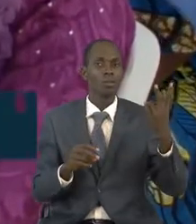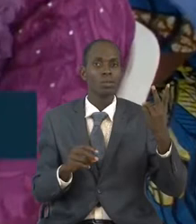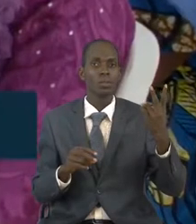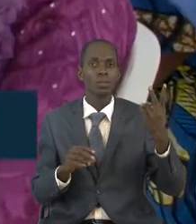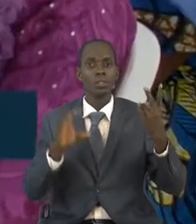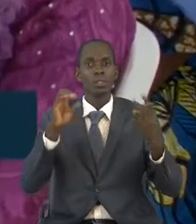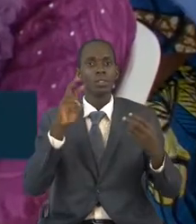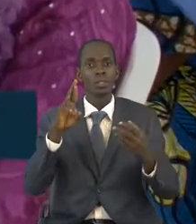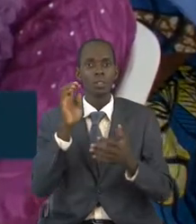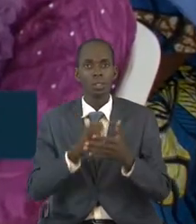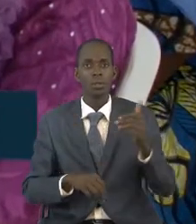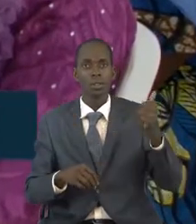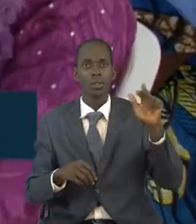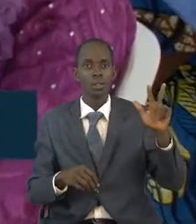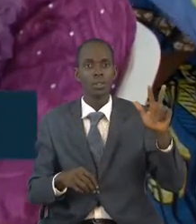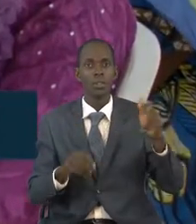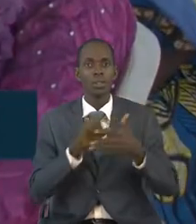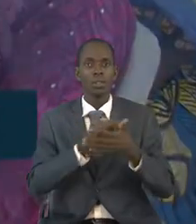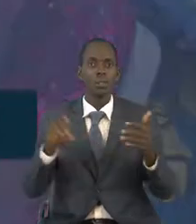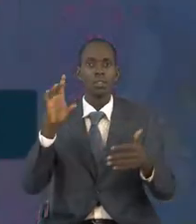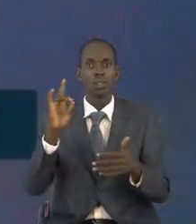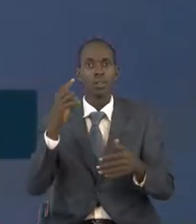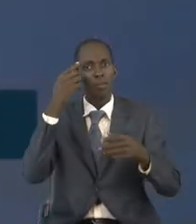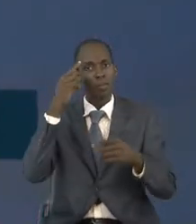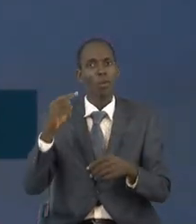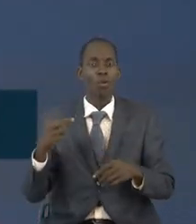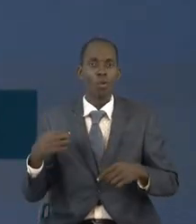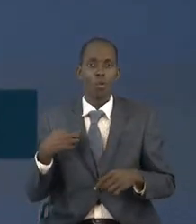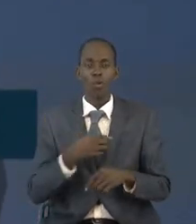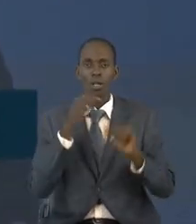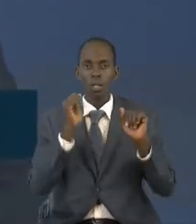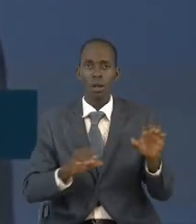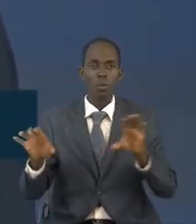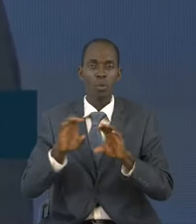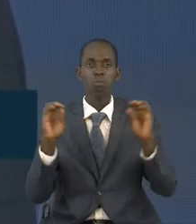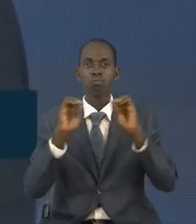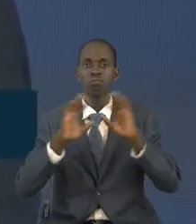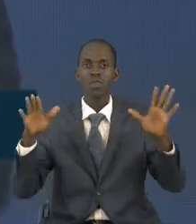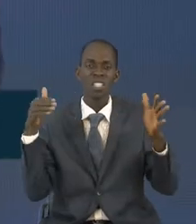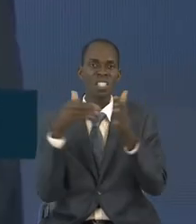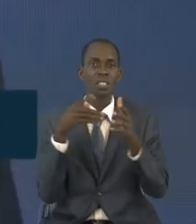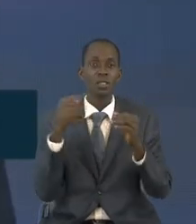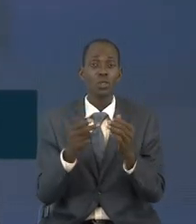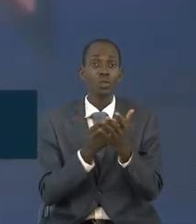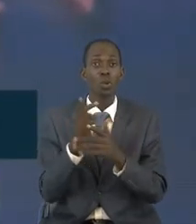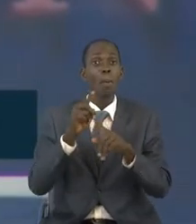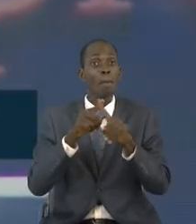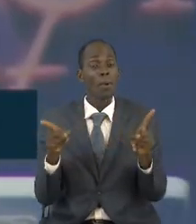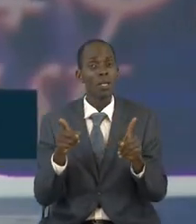we can do nothing against the truth, but for the truth. We can